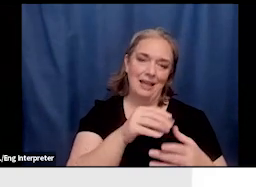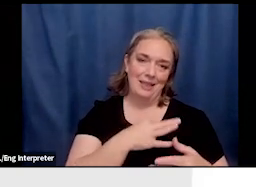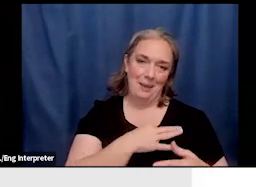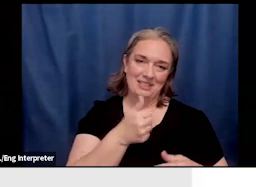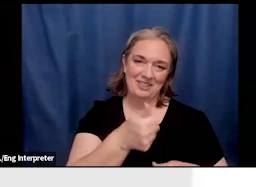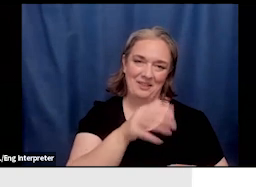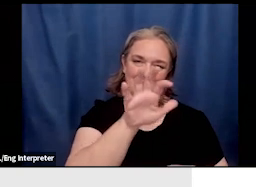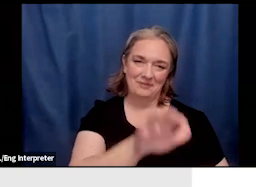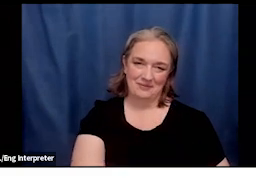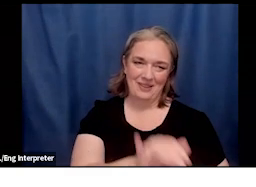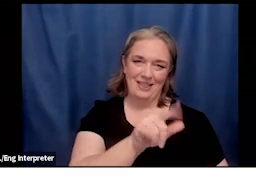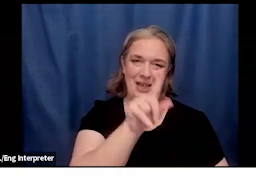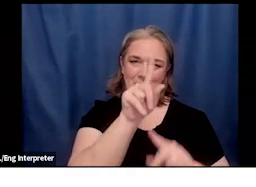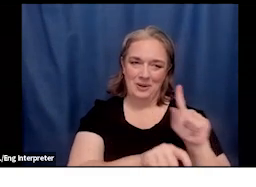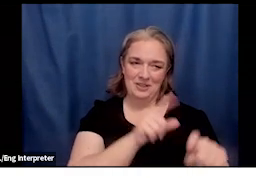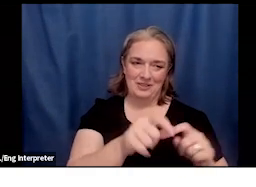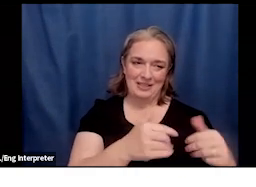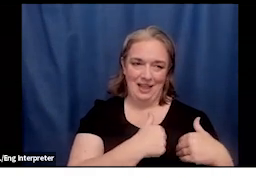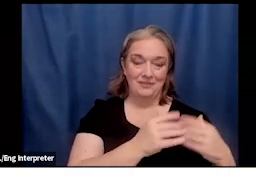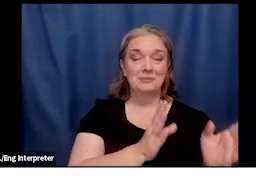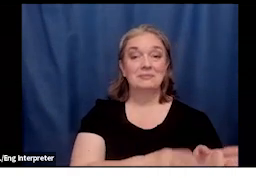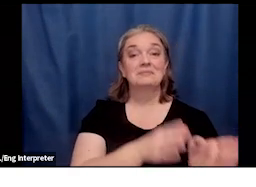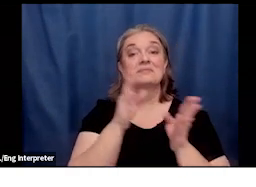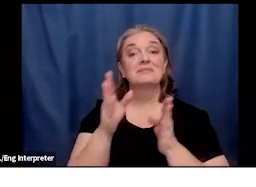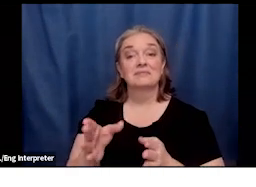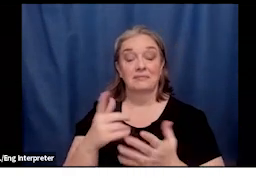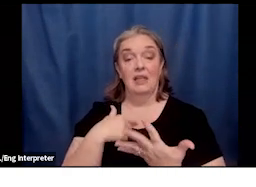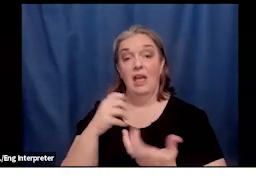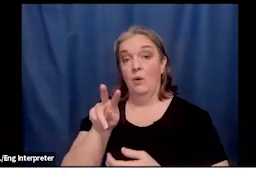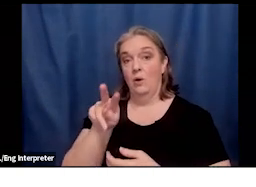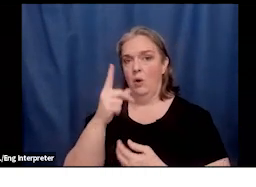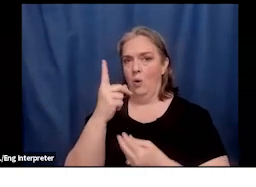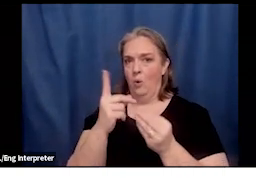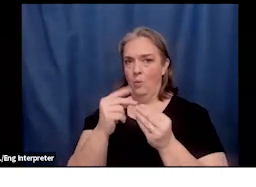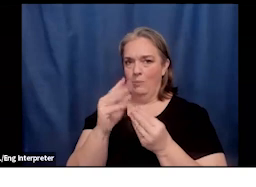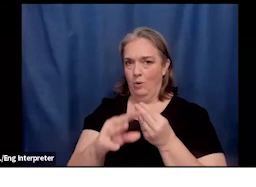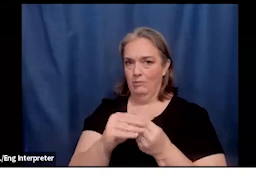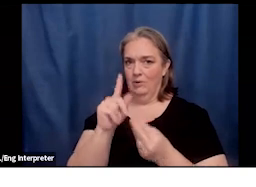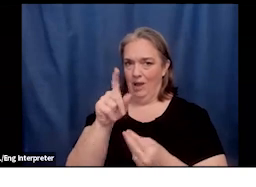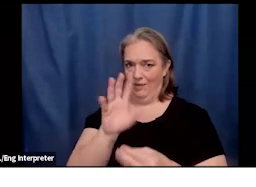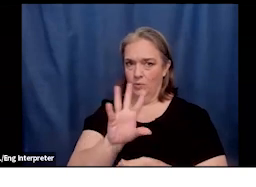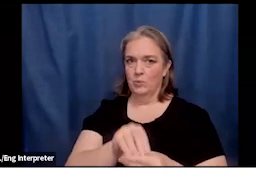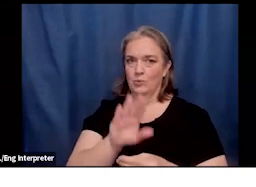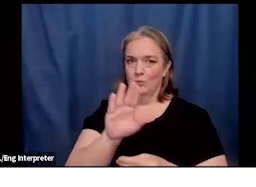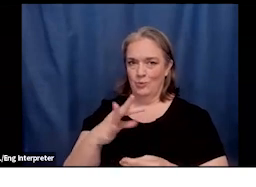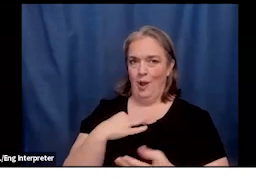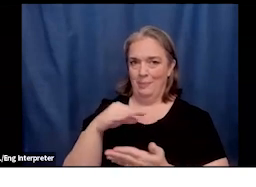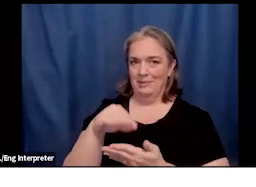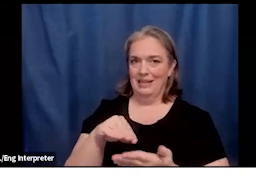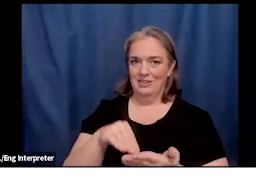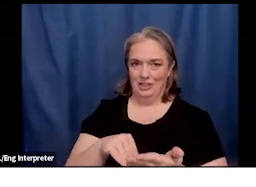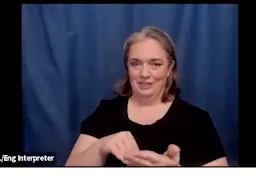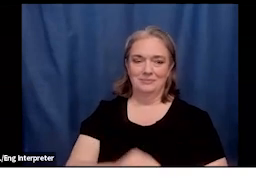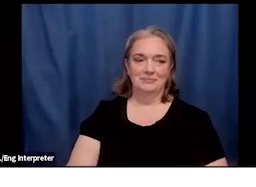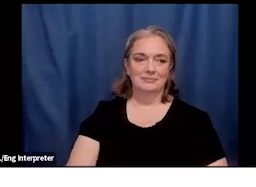themselves. What I do want to focus on is an additional item that you include as part of your application, which is